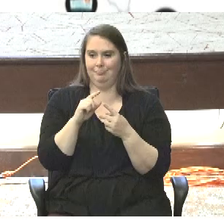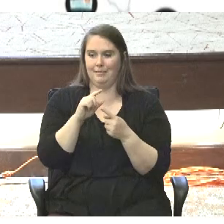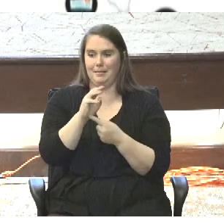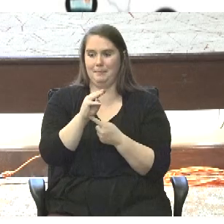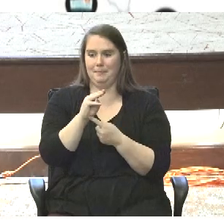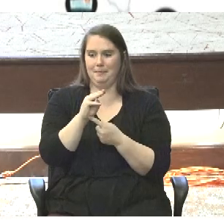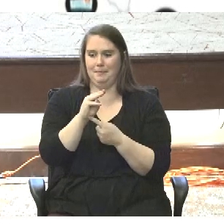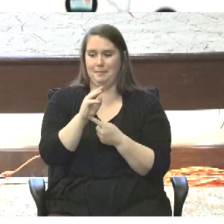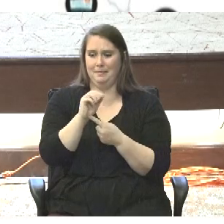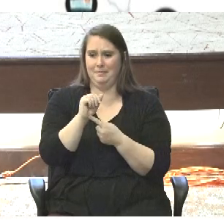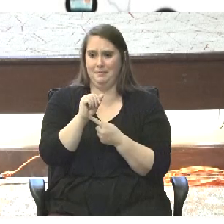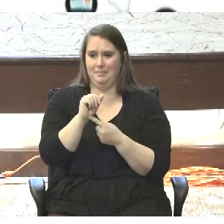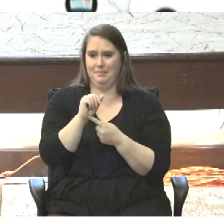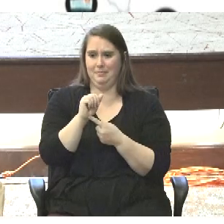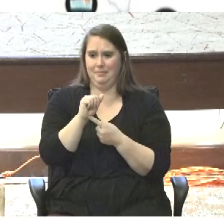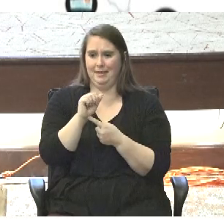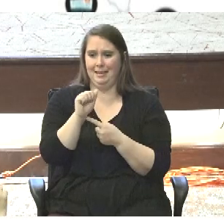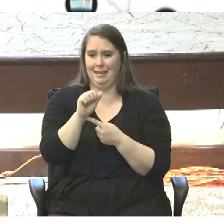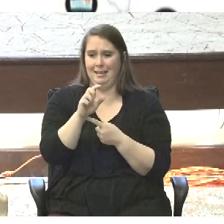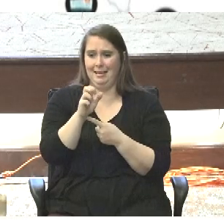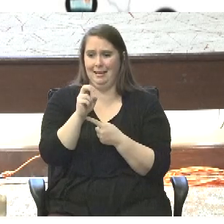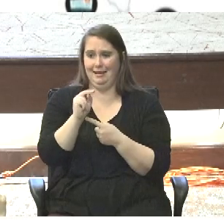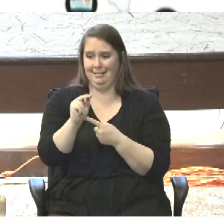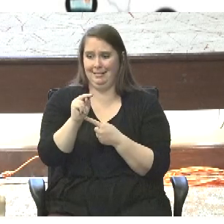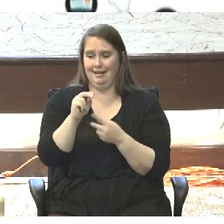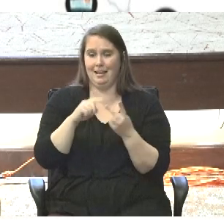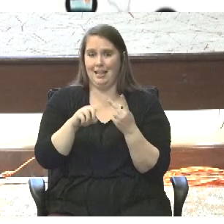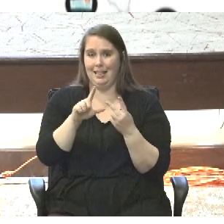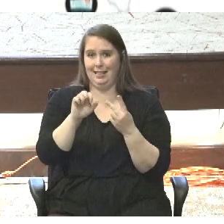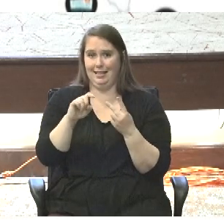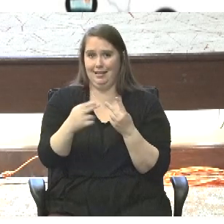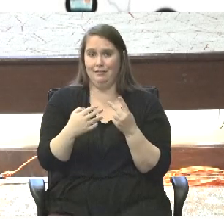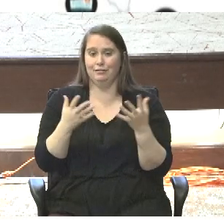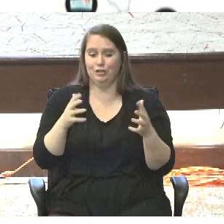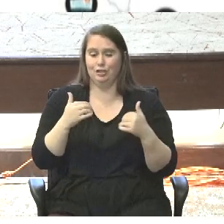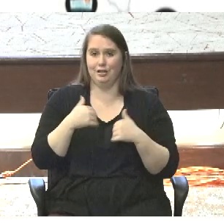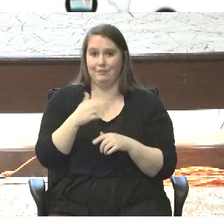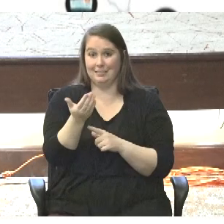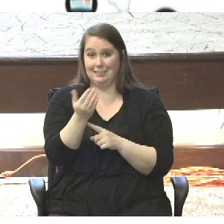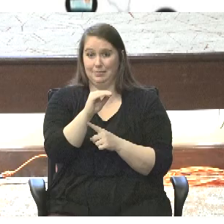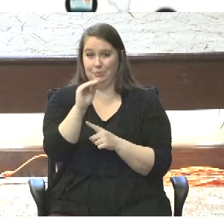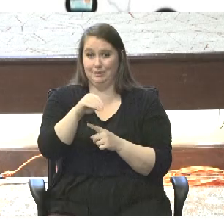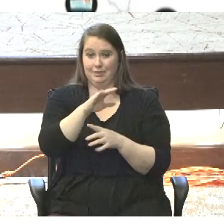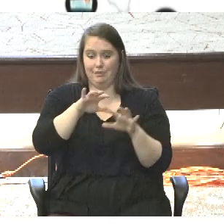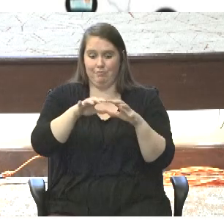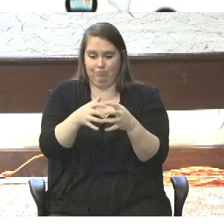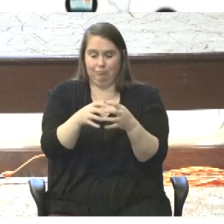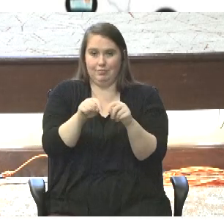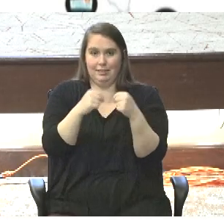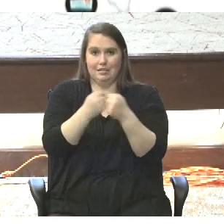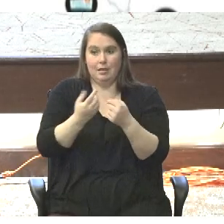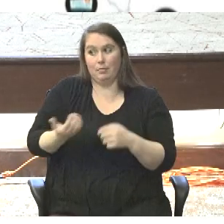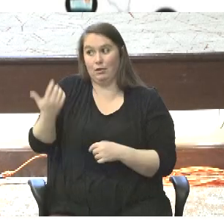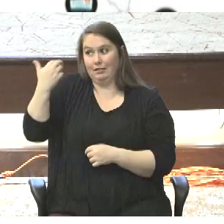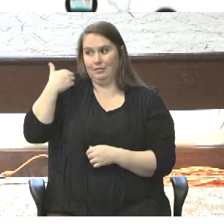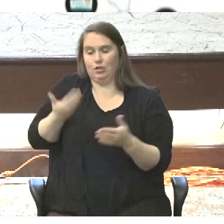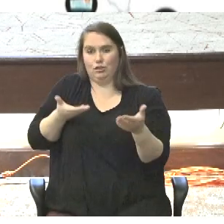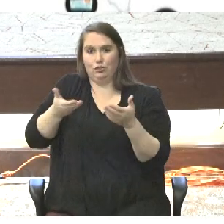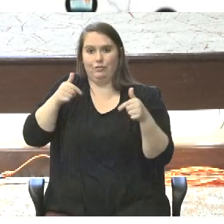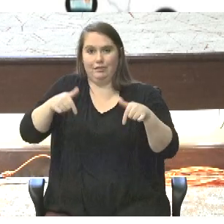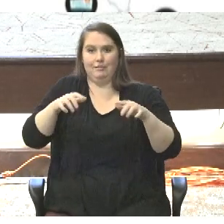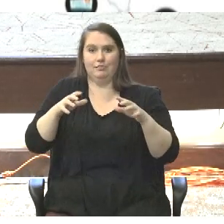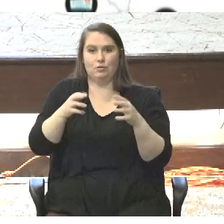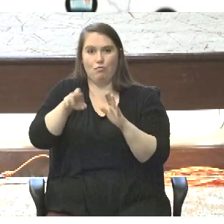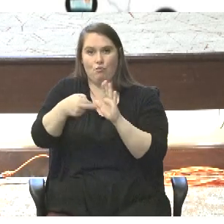with hundreds of DMOs nationwide, and about 15% of our team has previously served in roles at